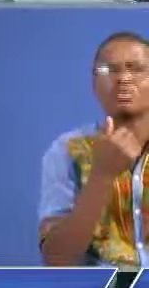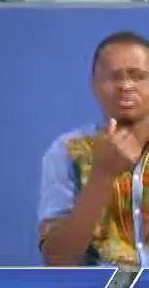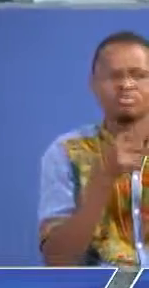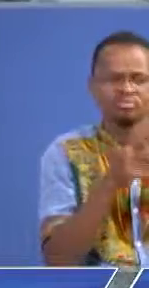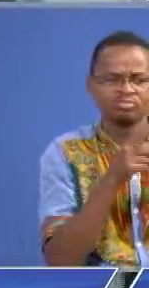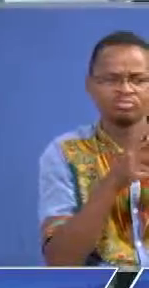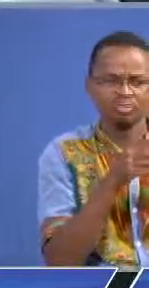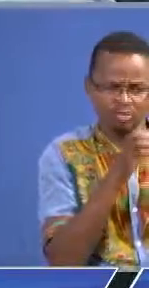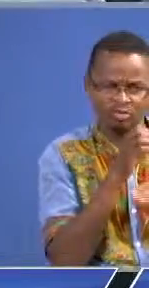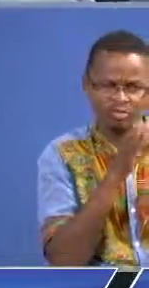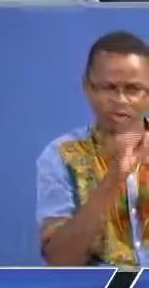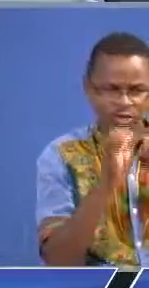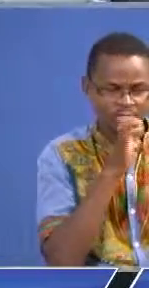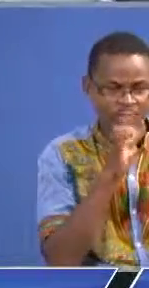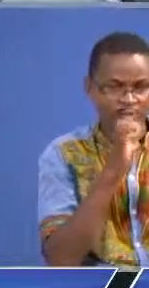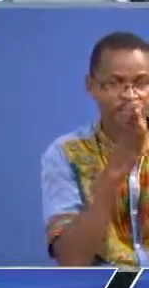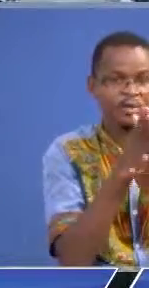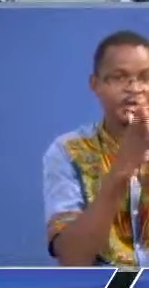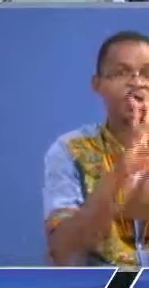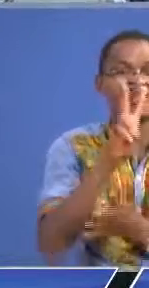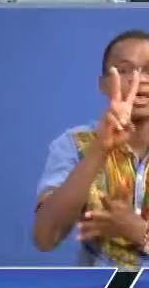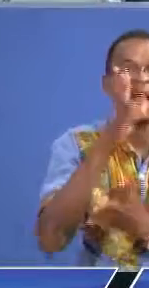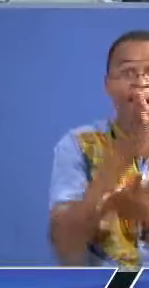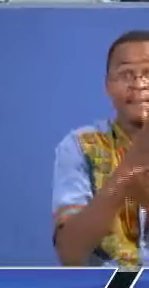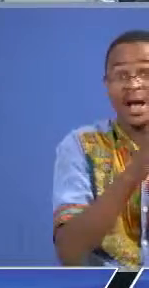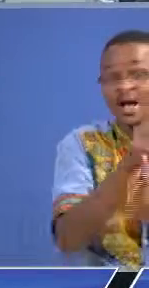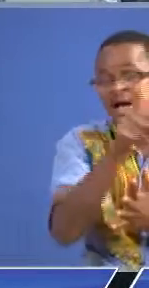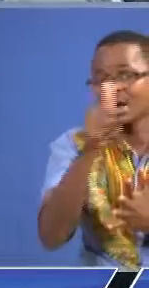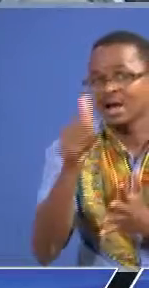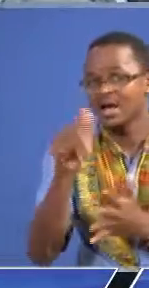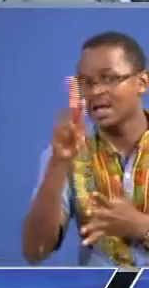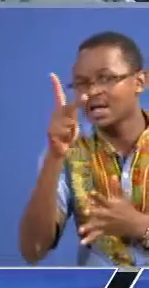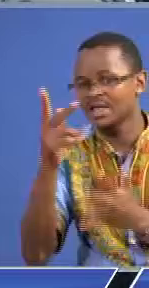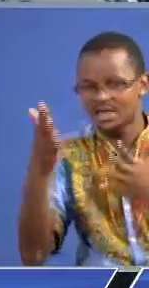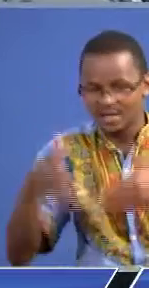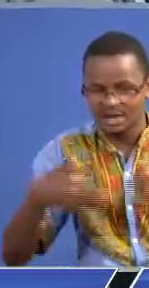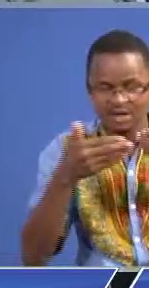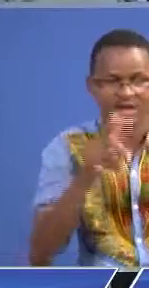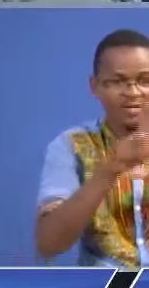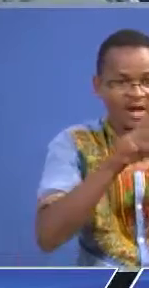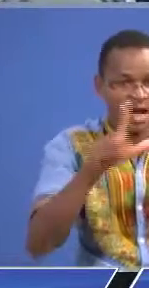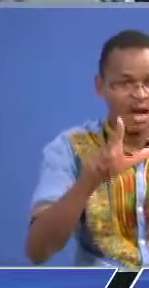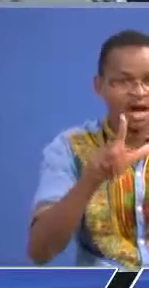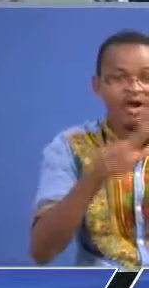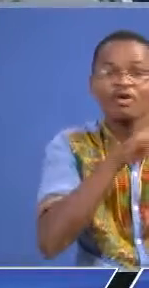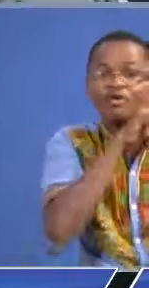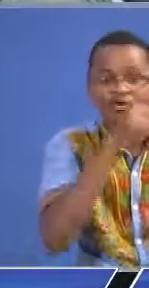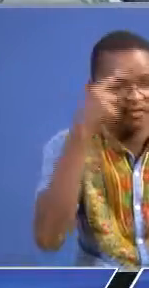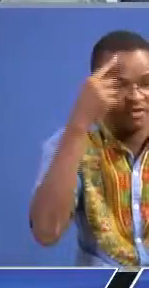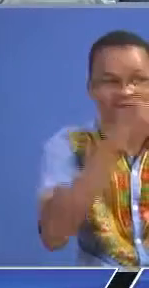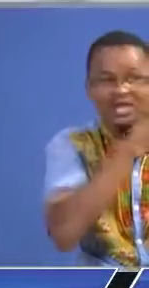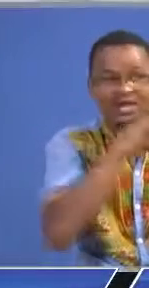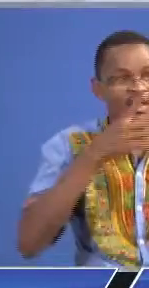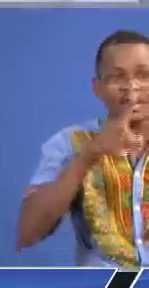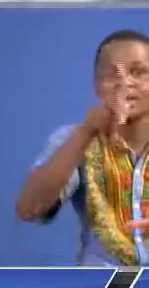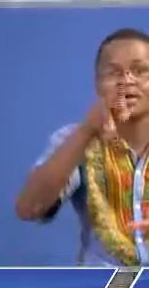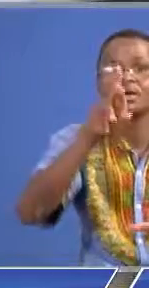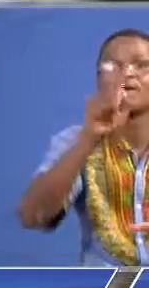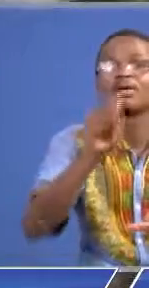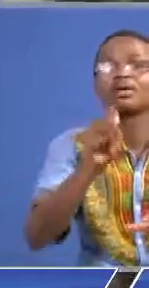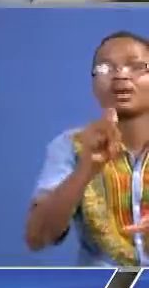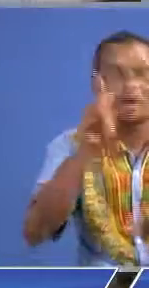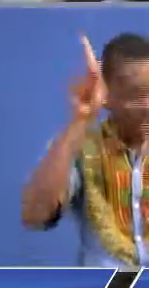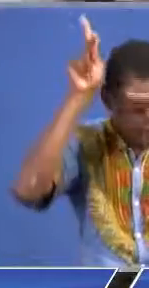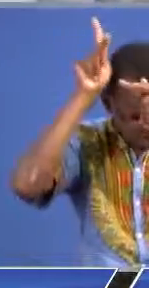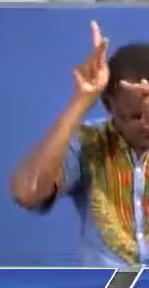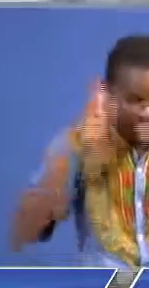finer details of the deals that will see, among others, Kenya allocate land to Uganda for the dry port.